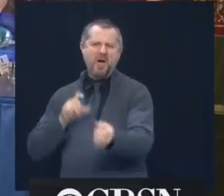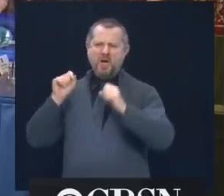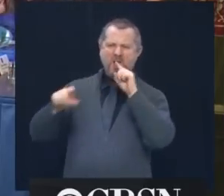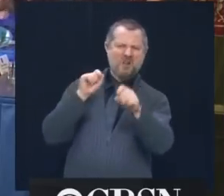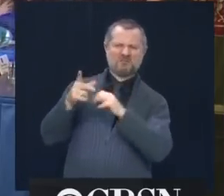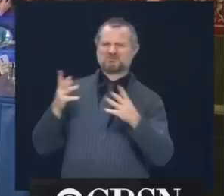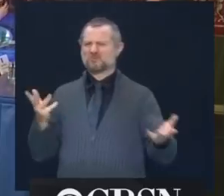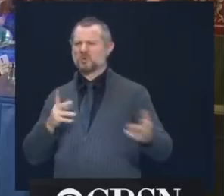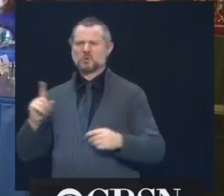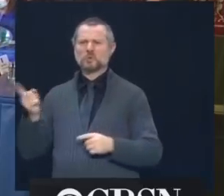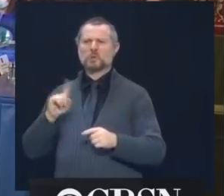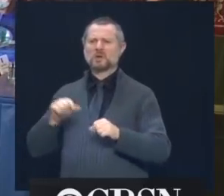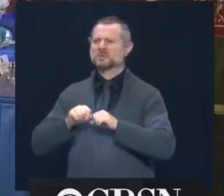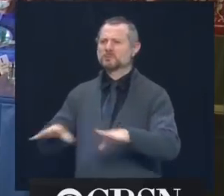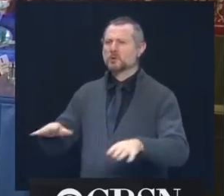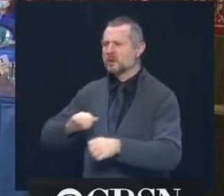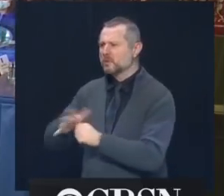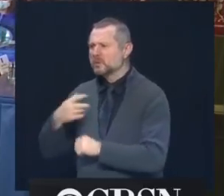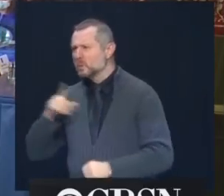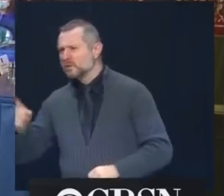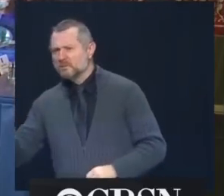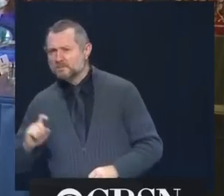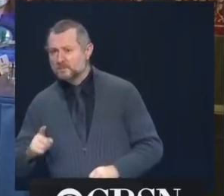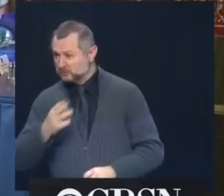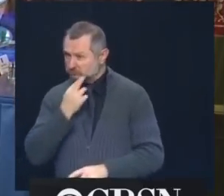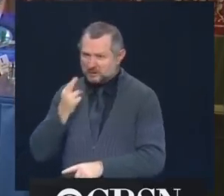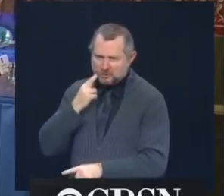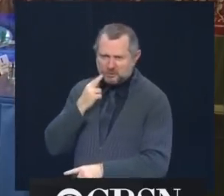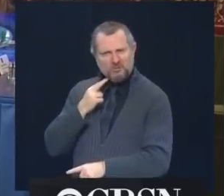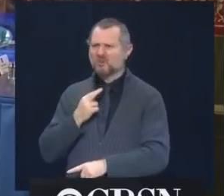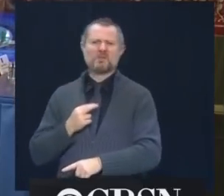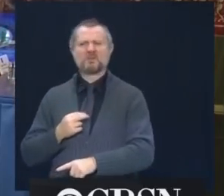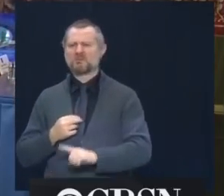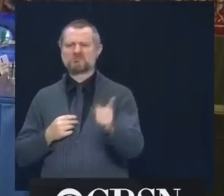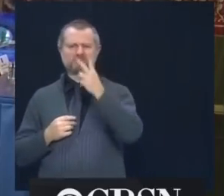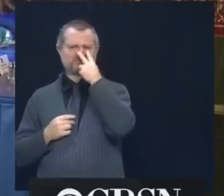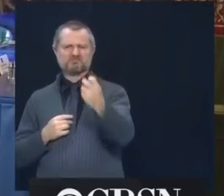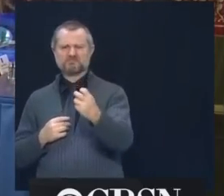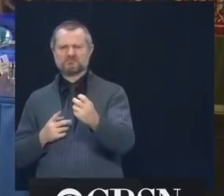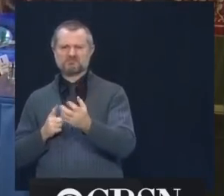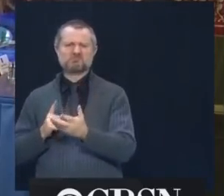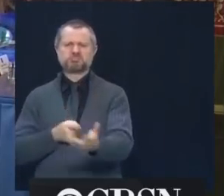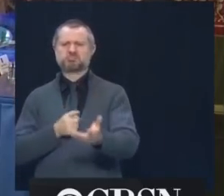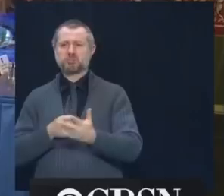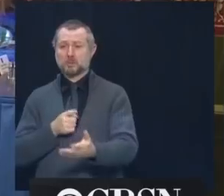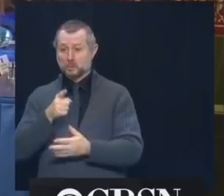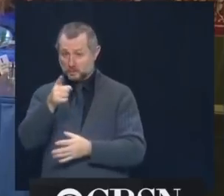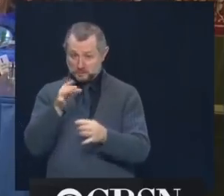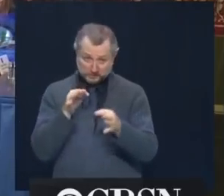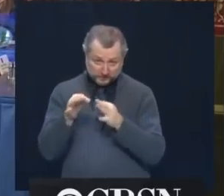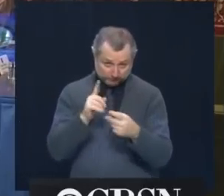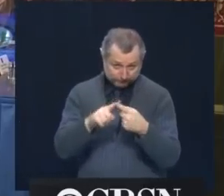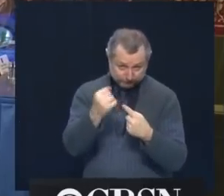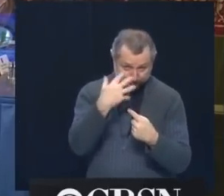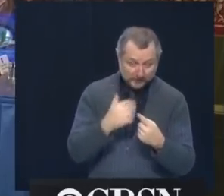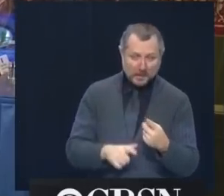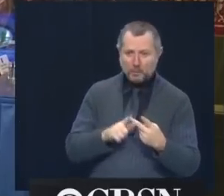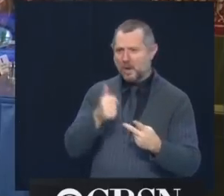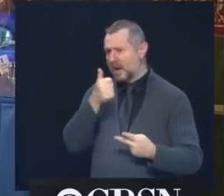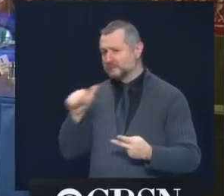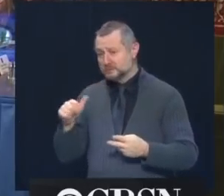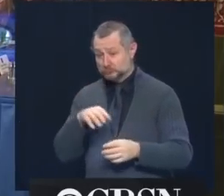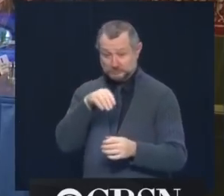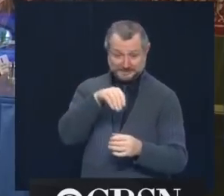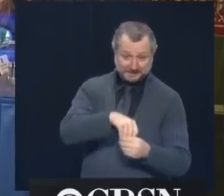spread of COVID and indoor dining, if you have any information on that, and also if there's a nexus between indoor dining